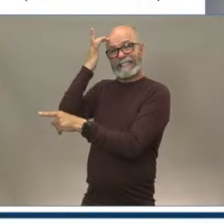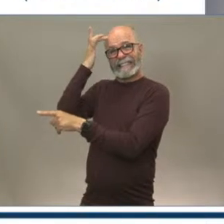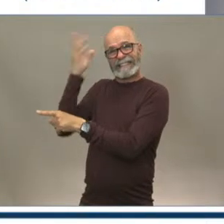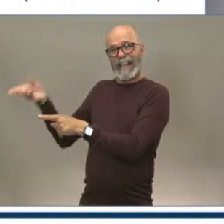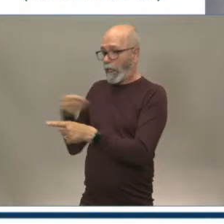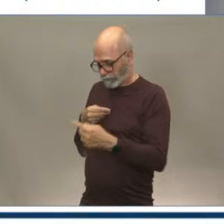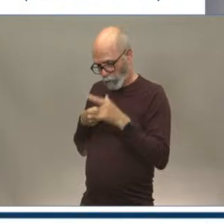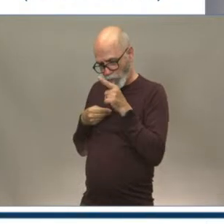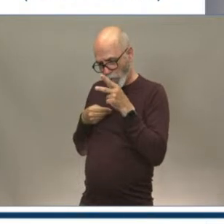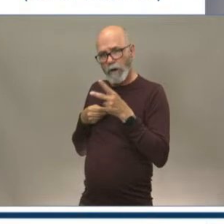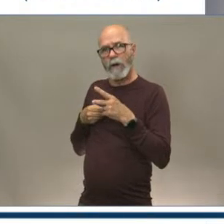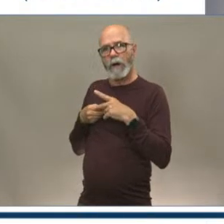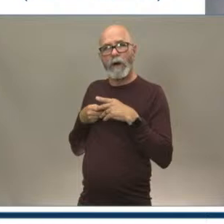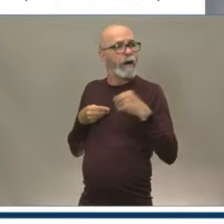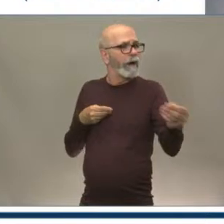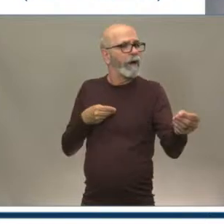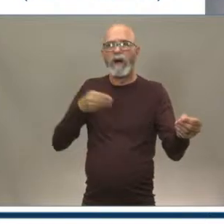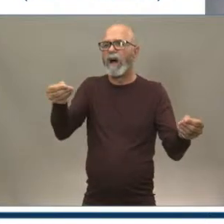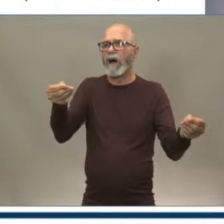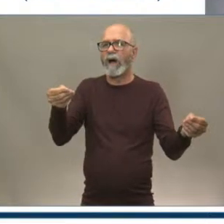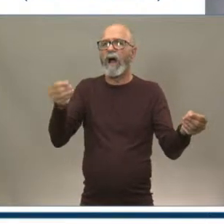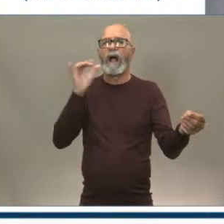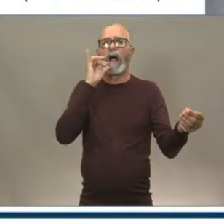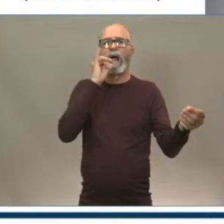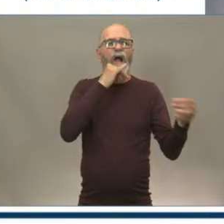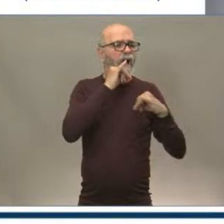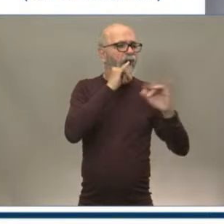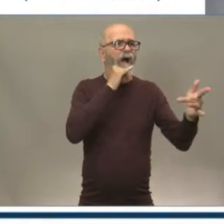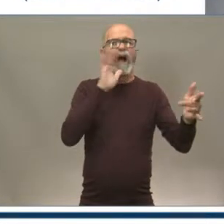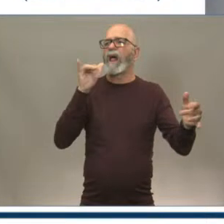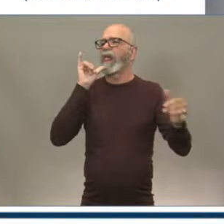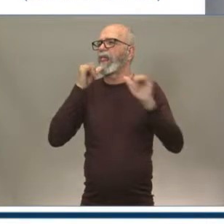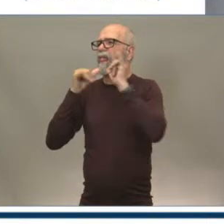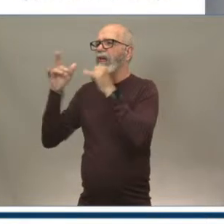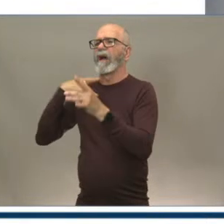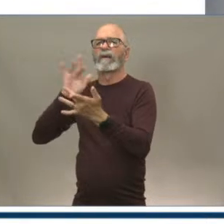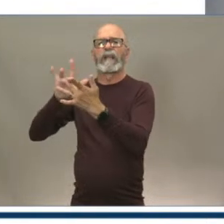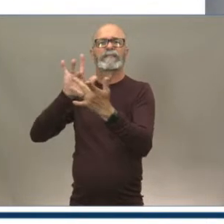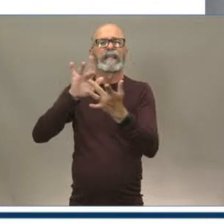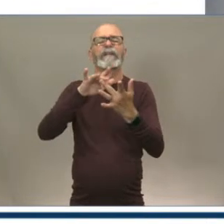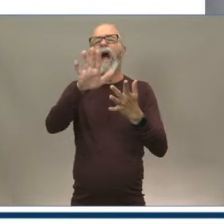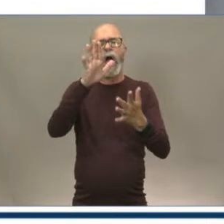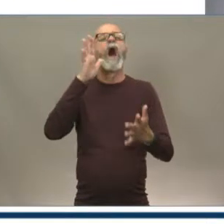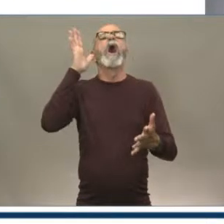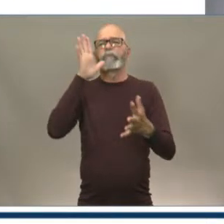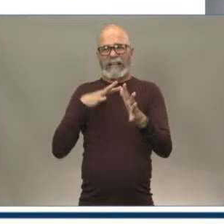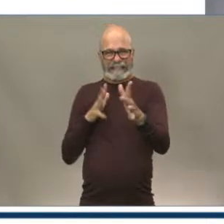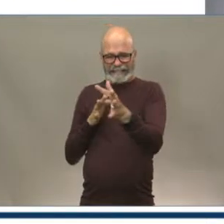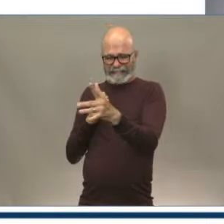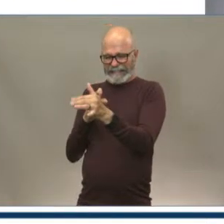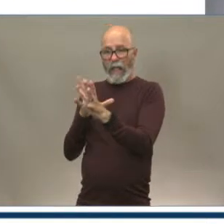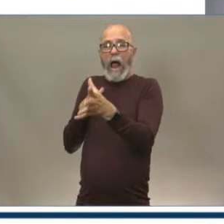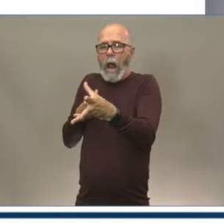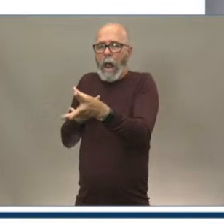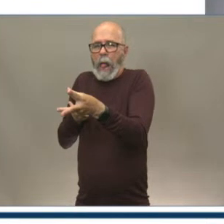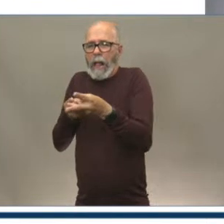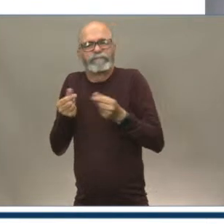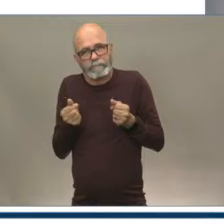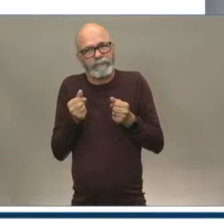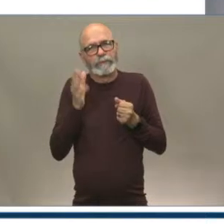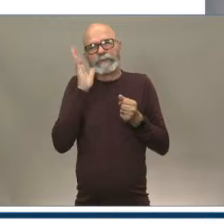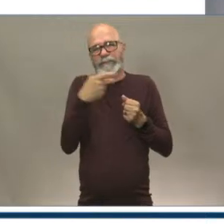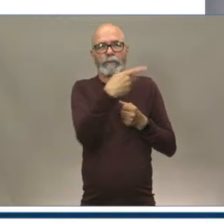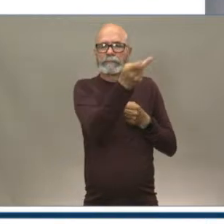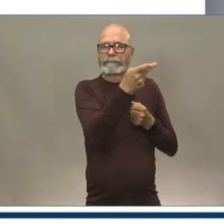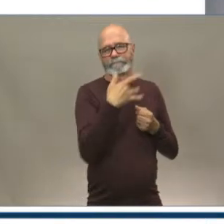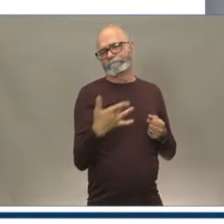of what we're asking Nova Scotians to do, and we'll catch up. And Dr. Strang and I and the team both thought it was